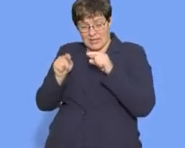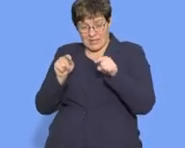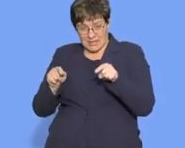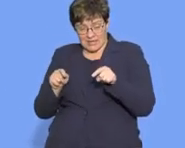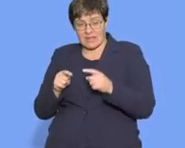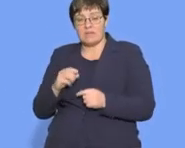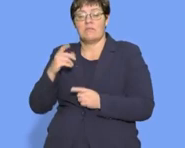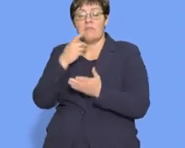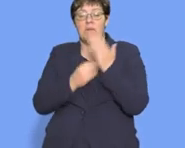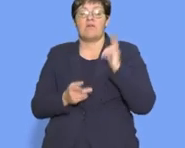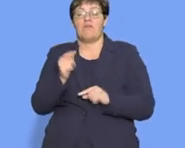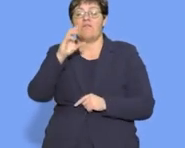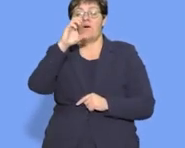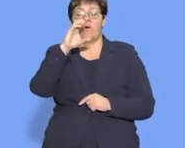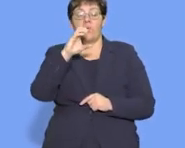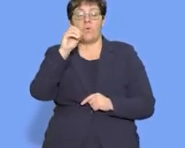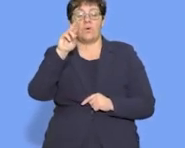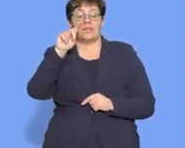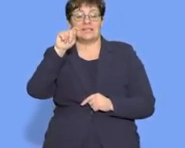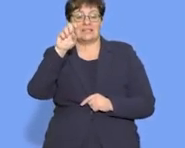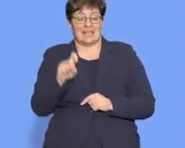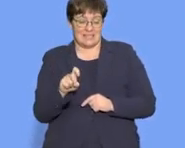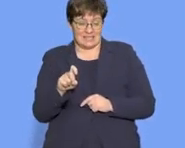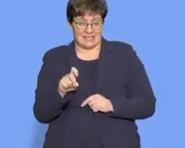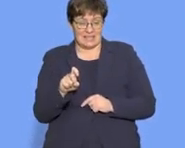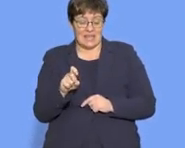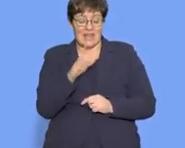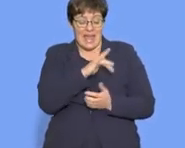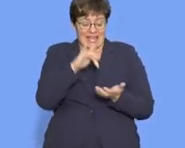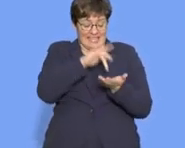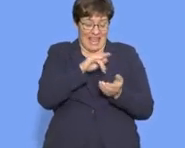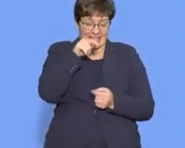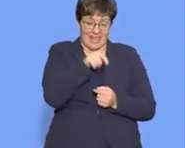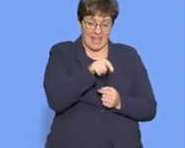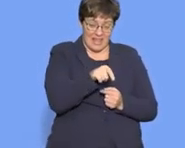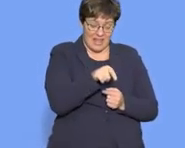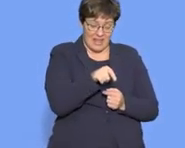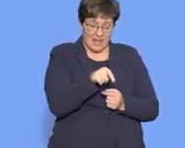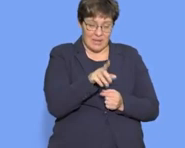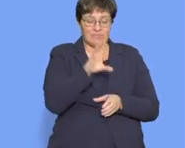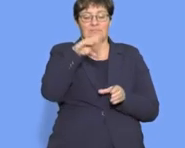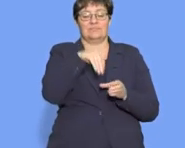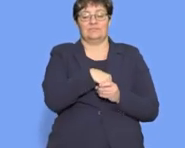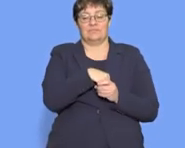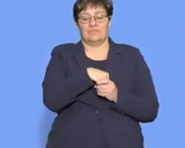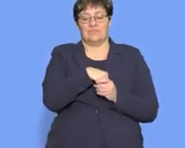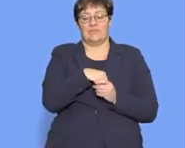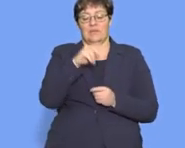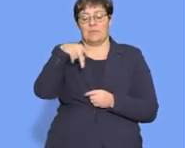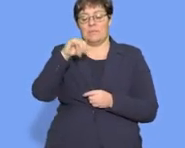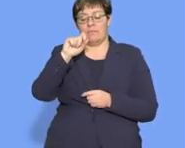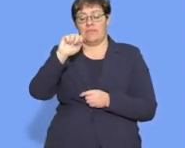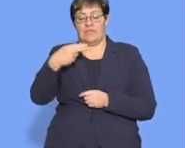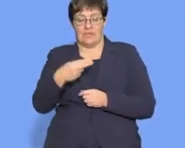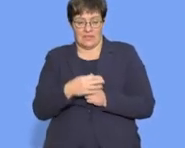cortex, whereas those right in the center form part of the pith. There's really